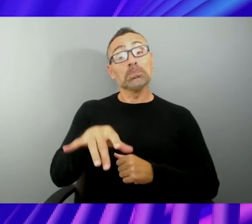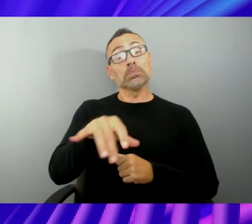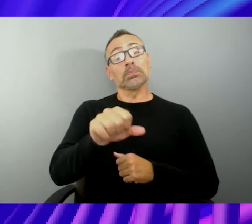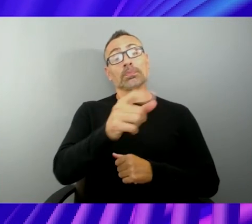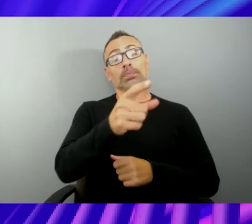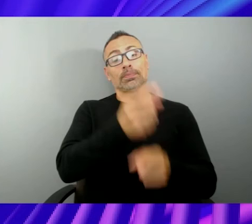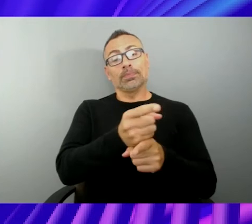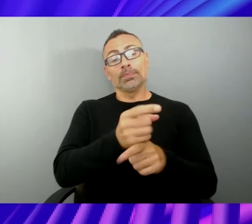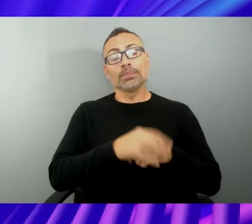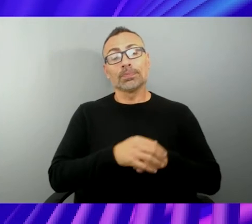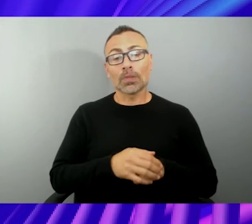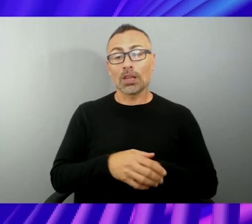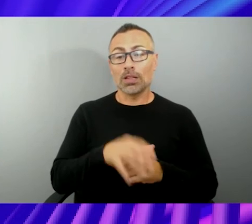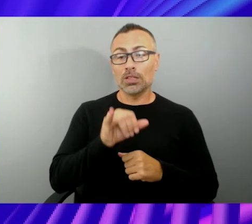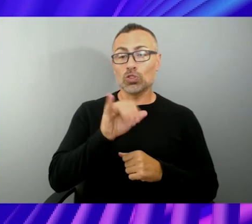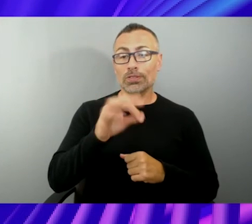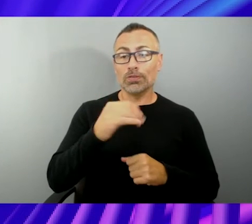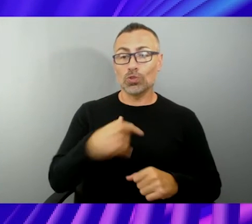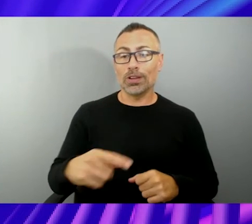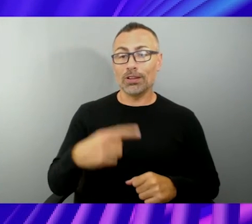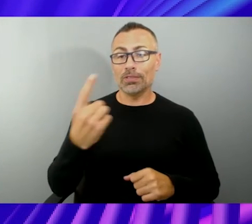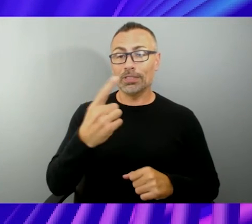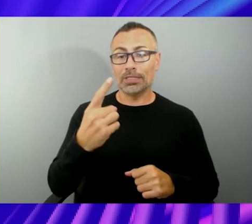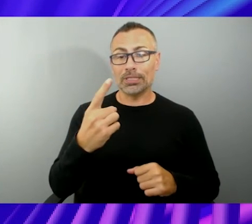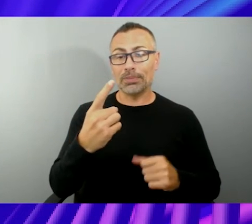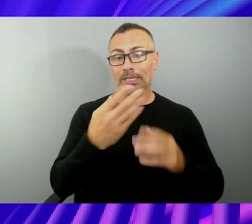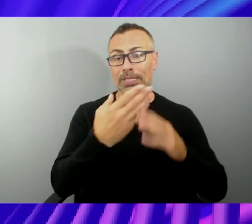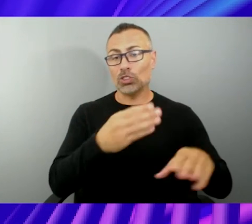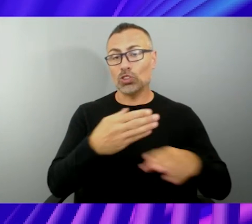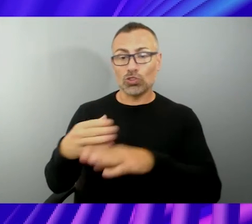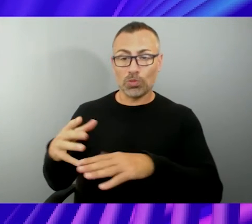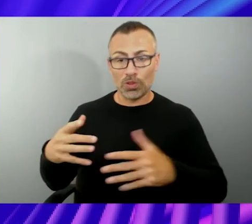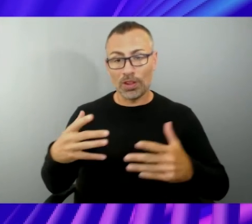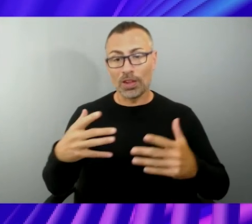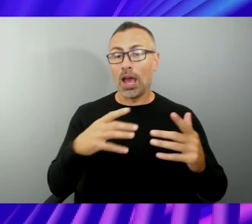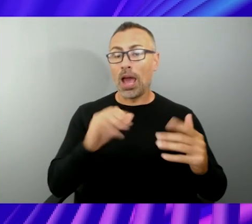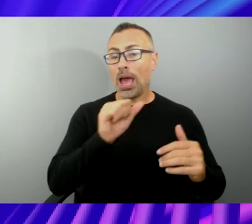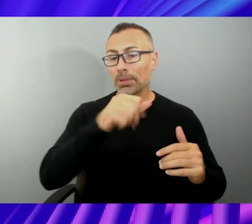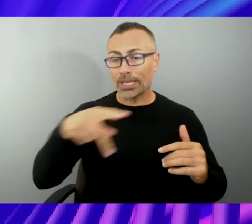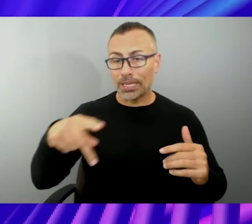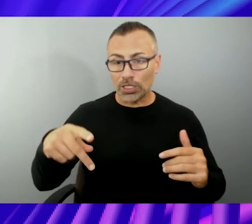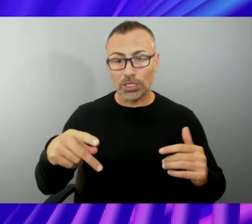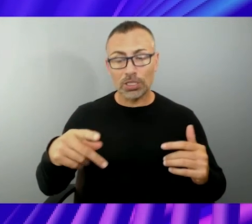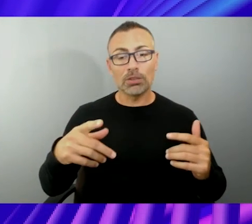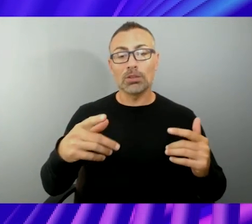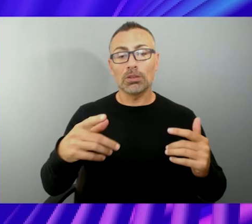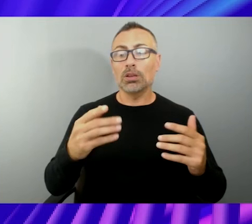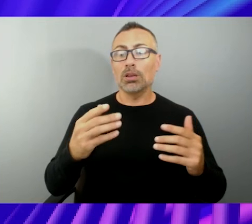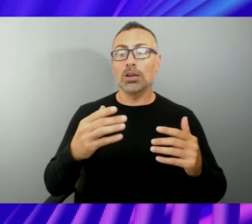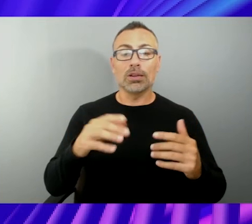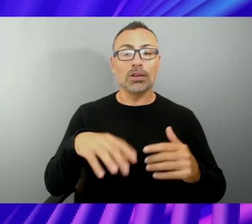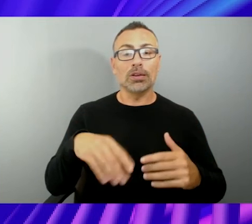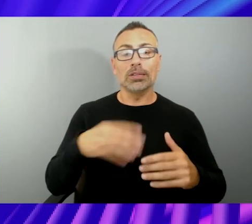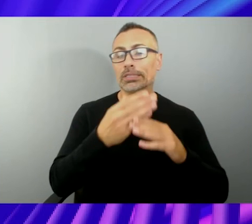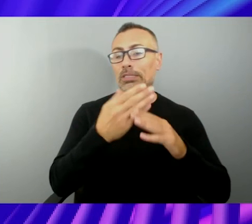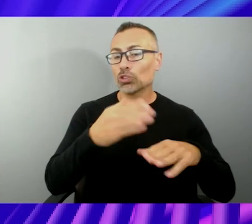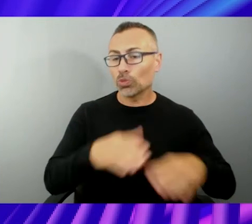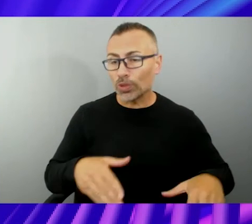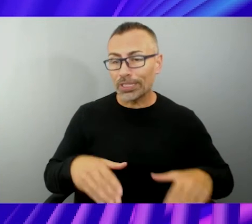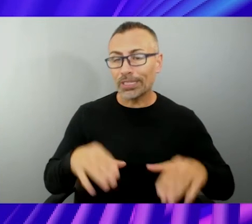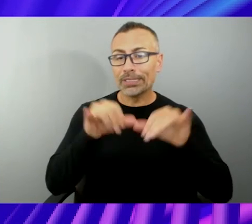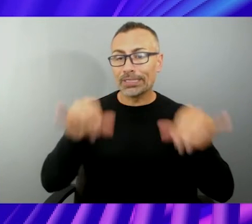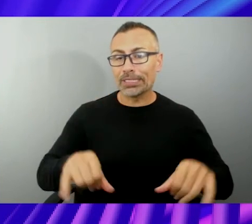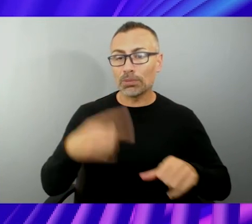you have like in the choreography pattern, when you have this distributed applications, distributed systems, when somebody goes out of the things, it is easier